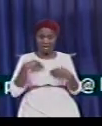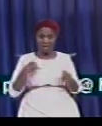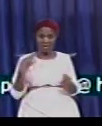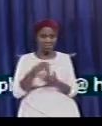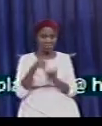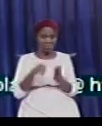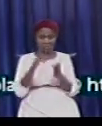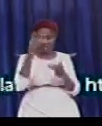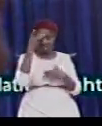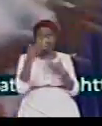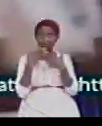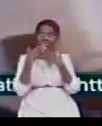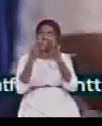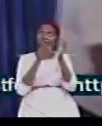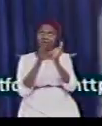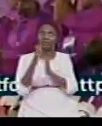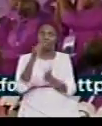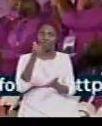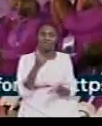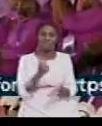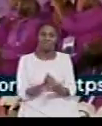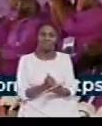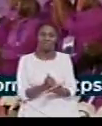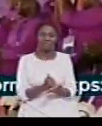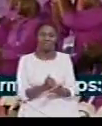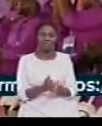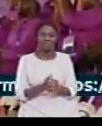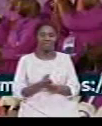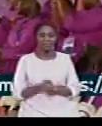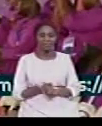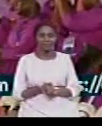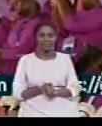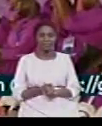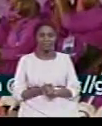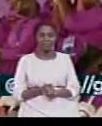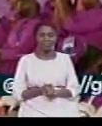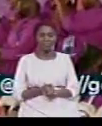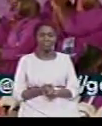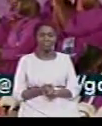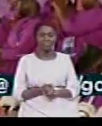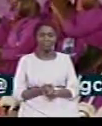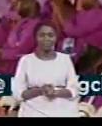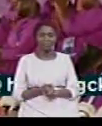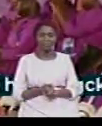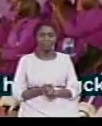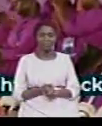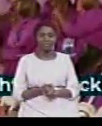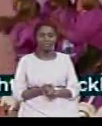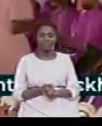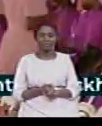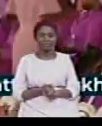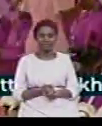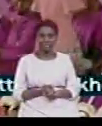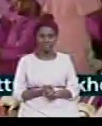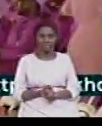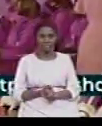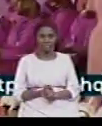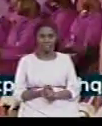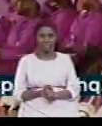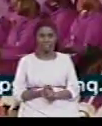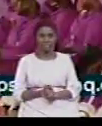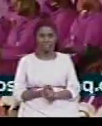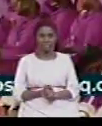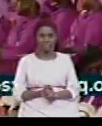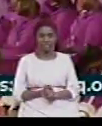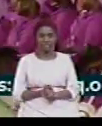Jesus. Amen. Thank you, Jesus. Thank you, Jesus. Yenu abano enfie mako mako mako edu ngochini. The one